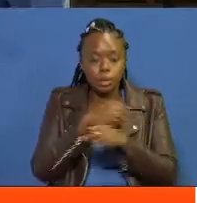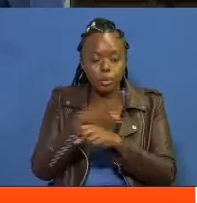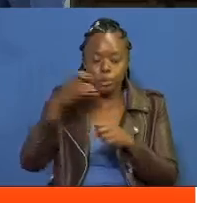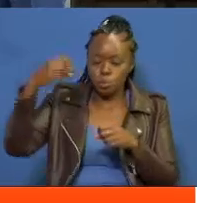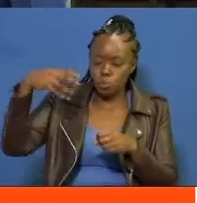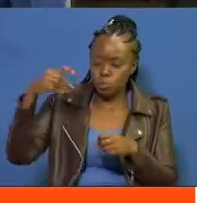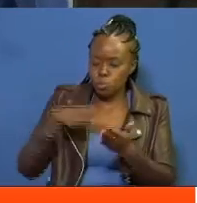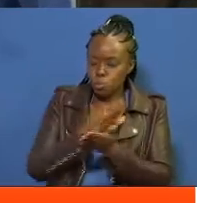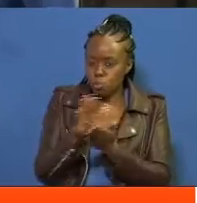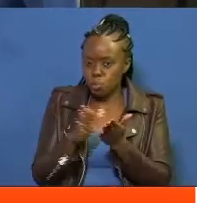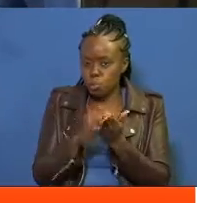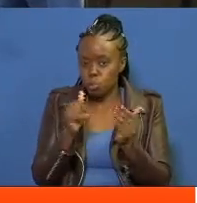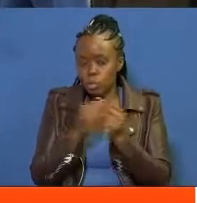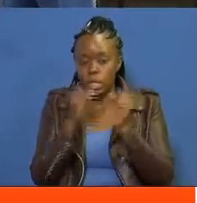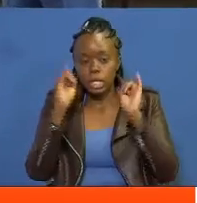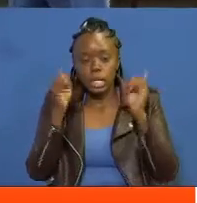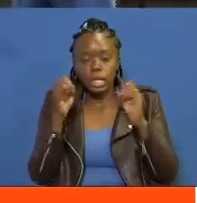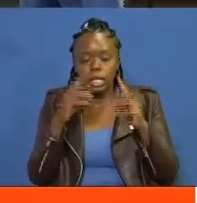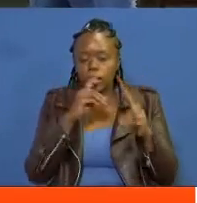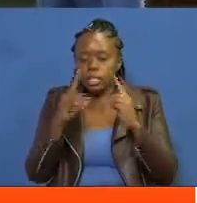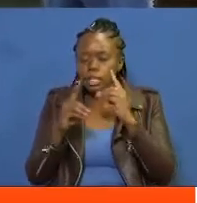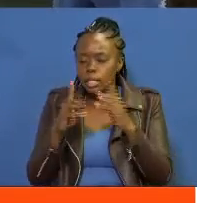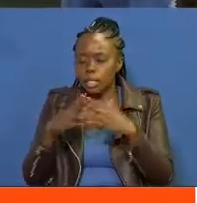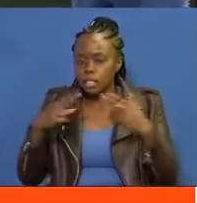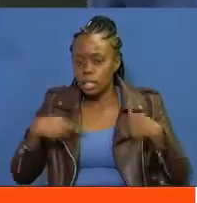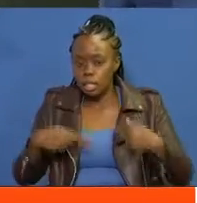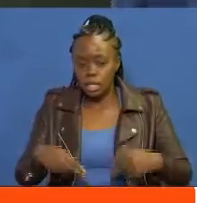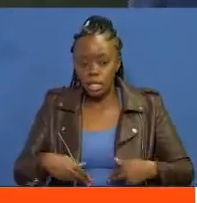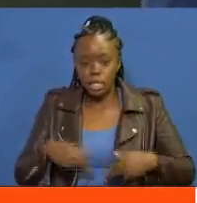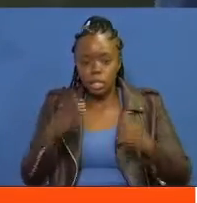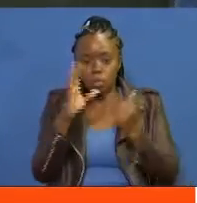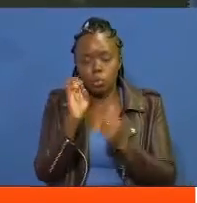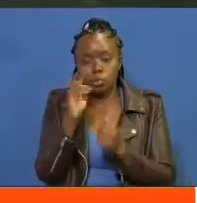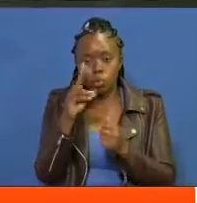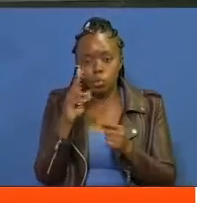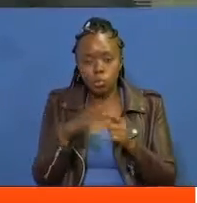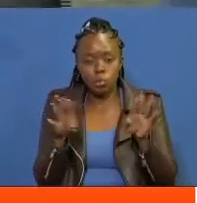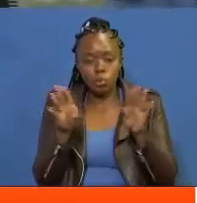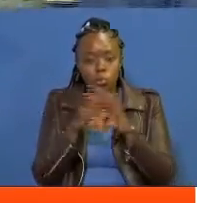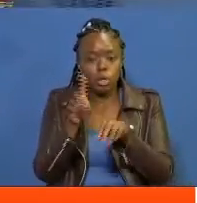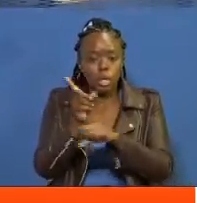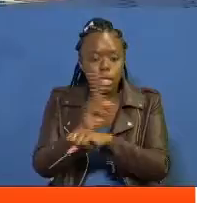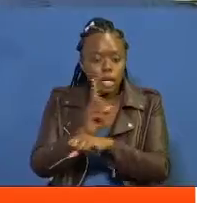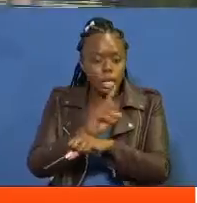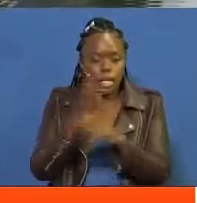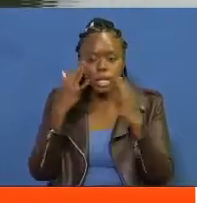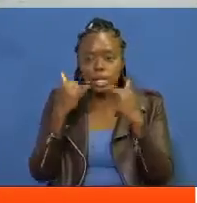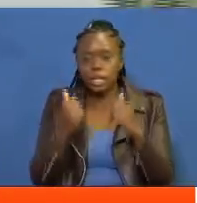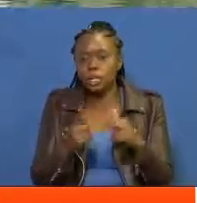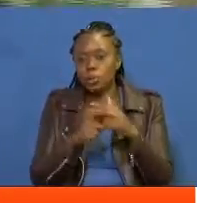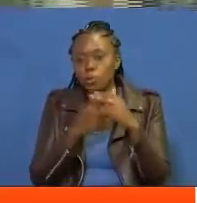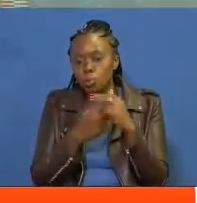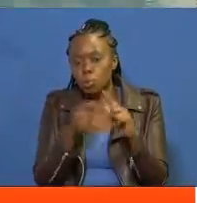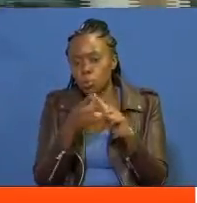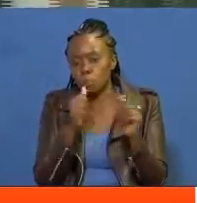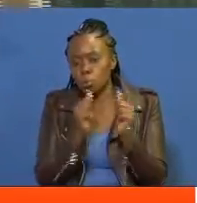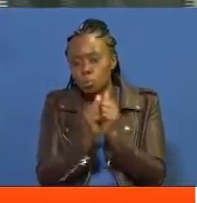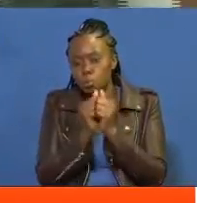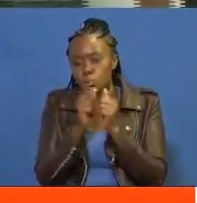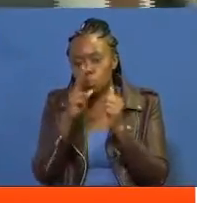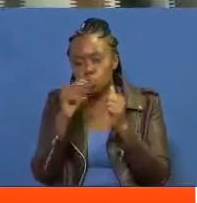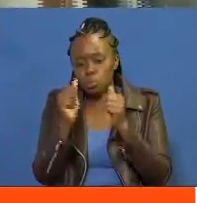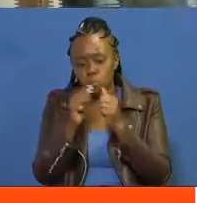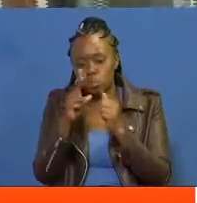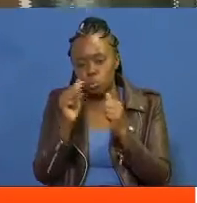hotspots. In a new directive by Health CS Mutahi Kagwe, curfew in the counties will now begin at 10 p.m. from 7